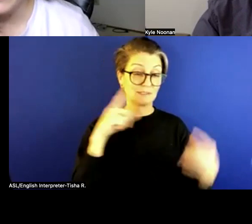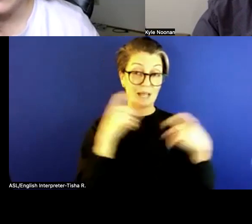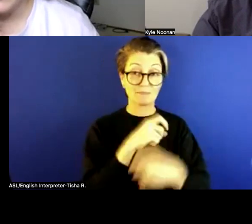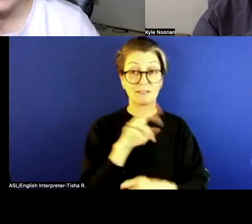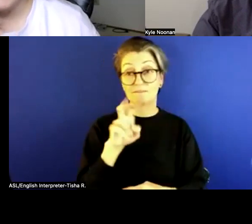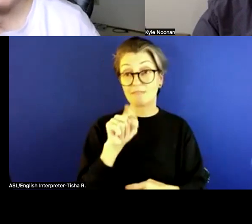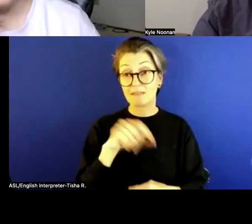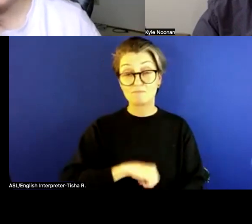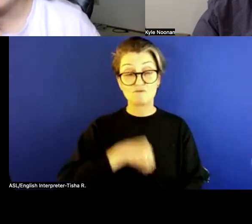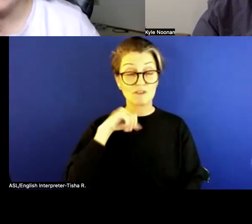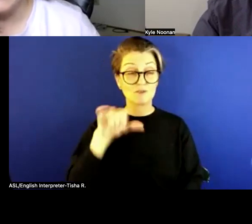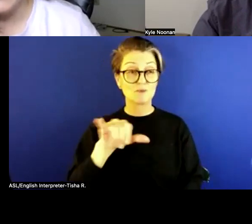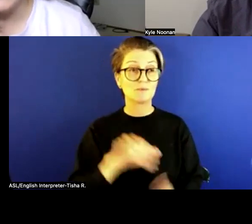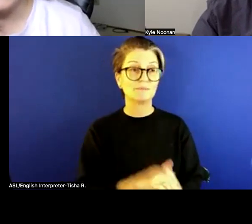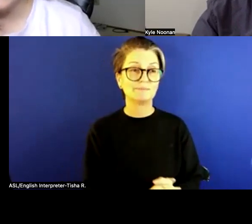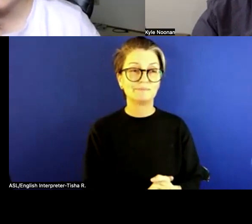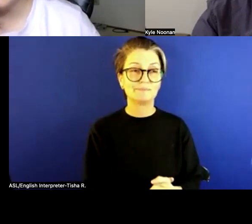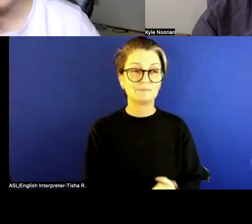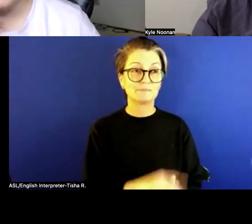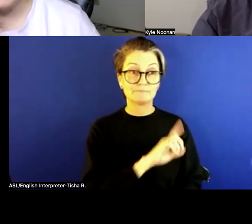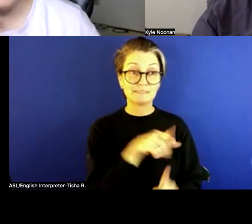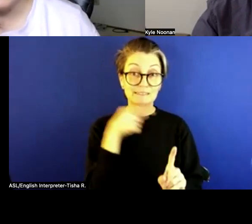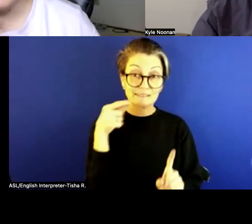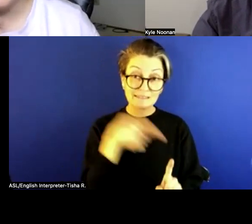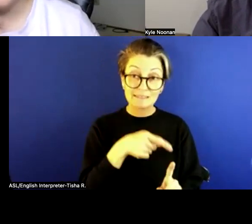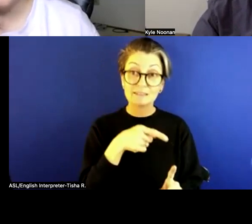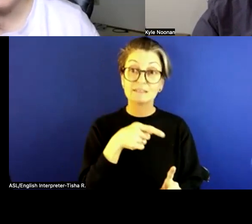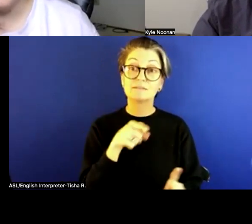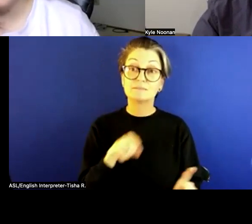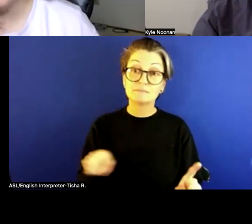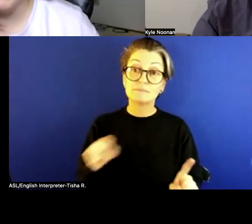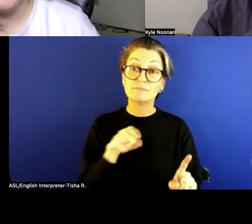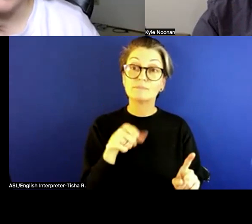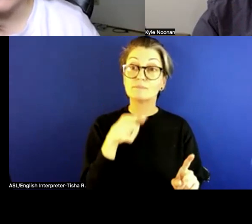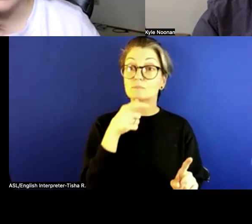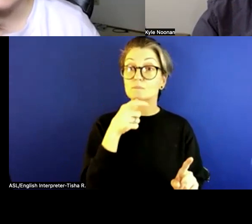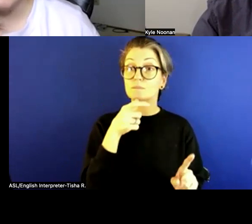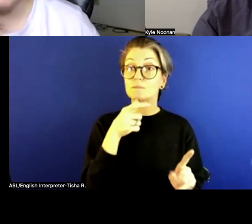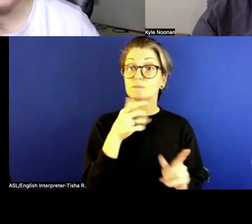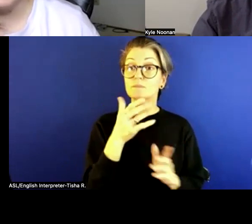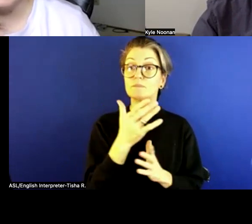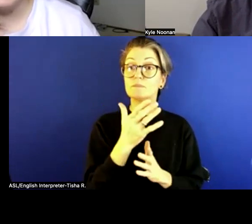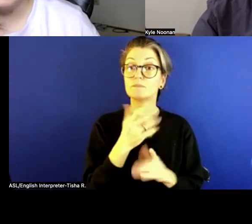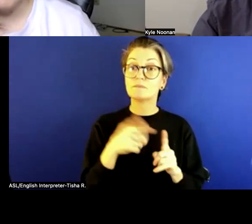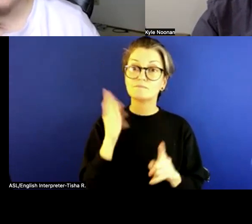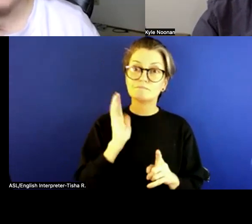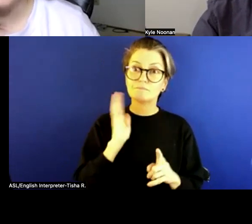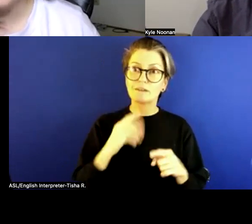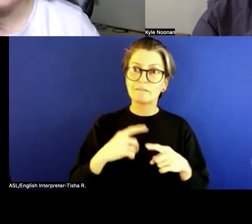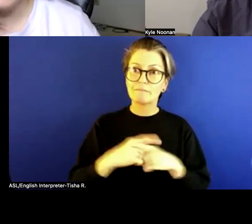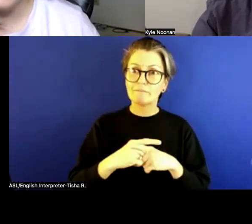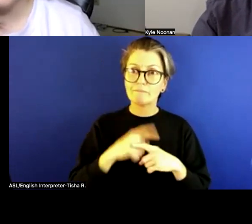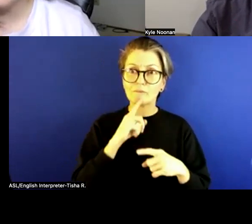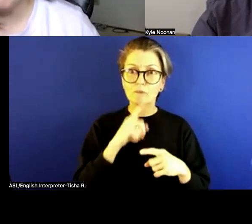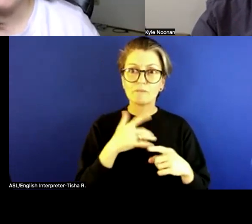pride, particularly those who are were part of conflicts that were really